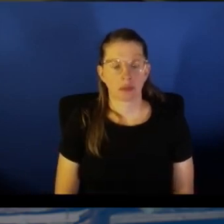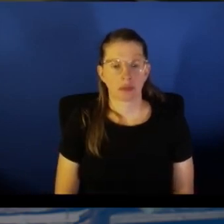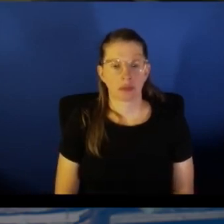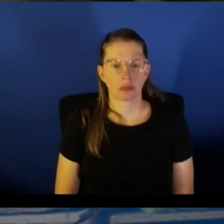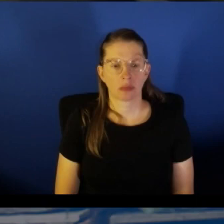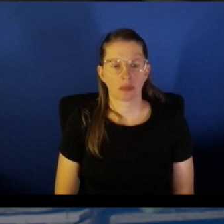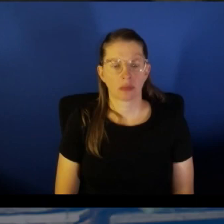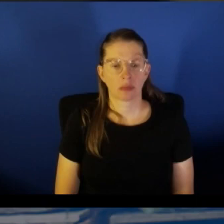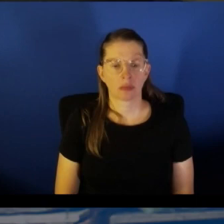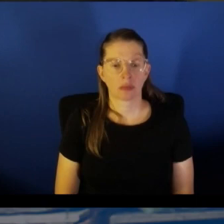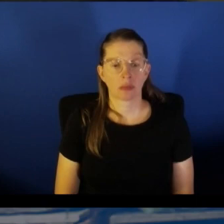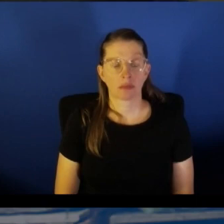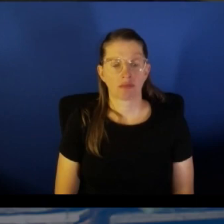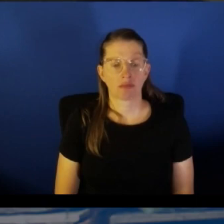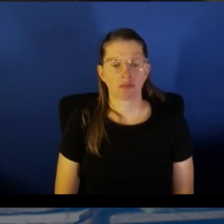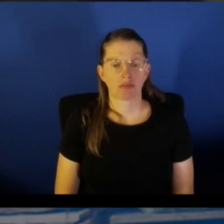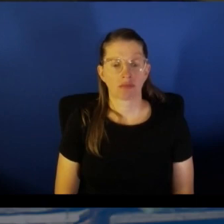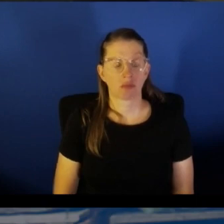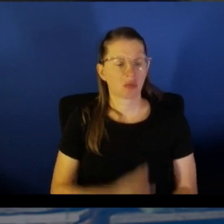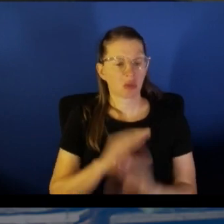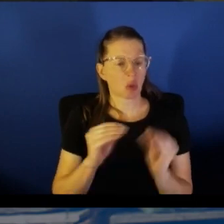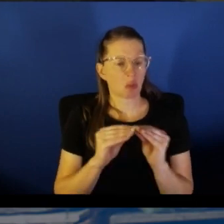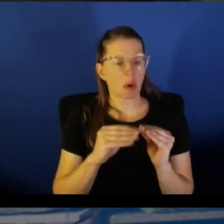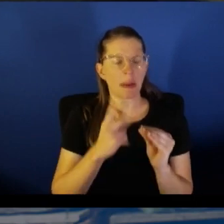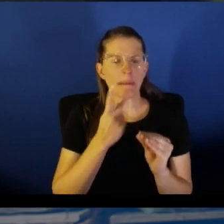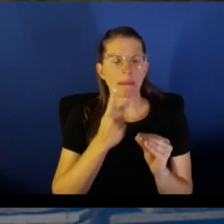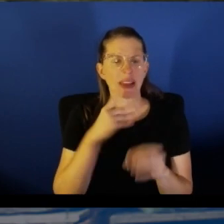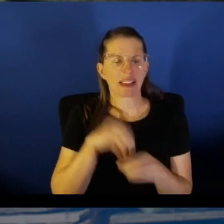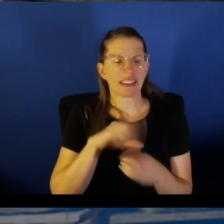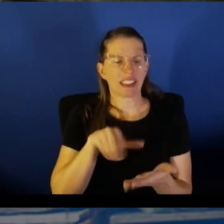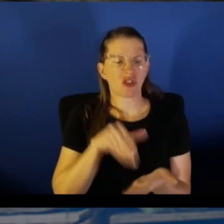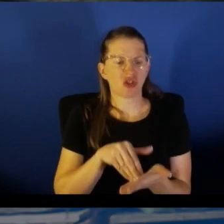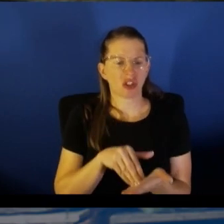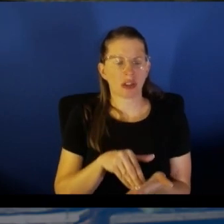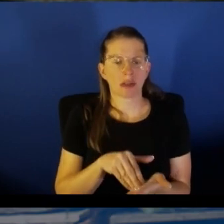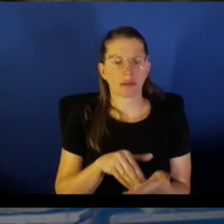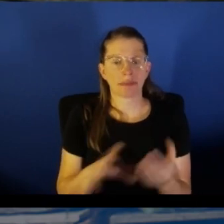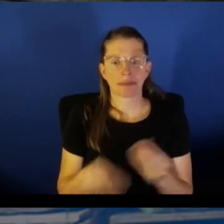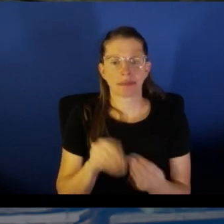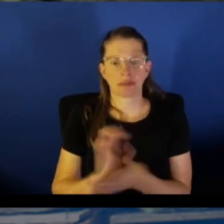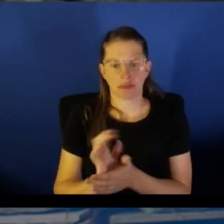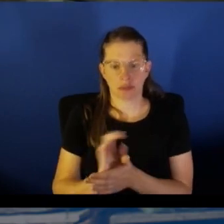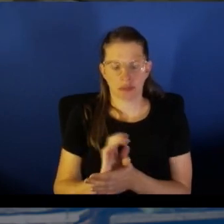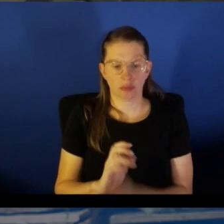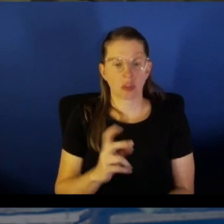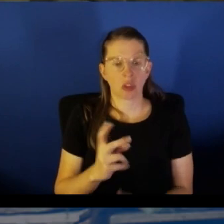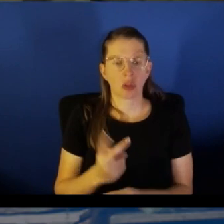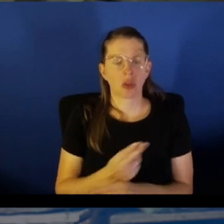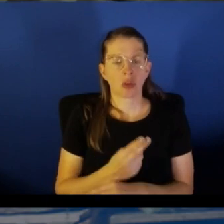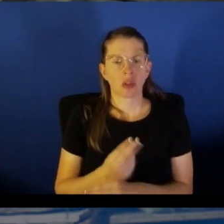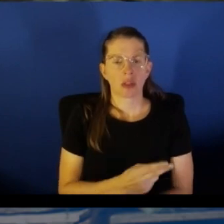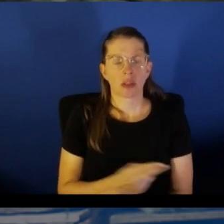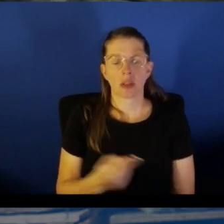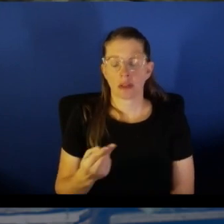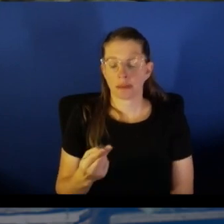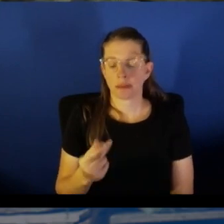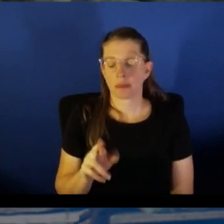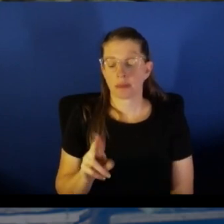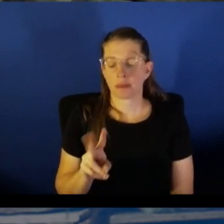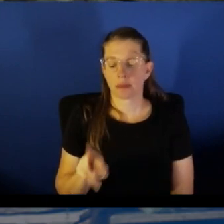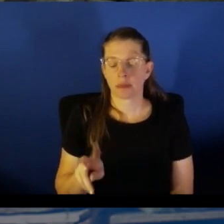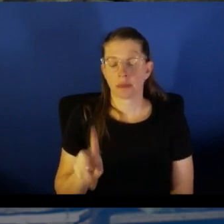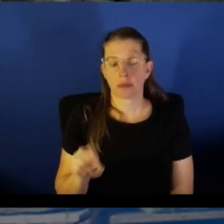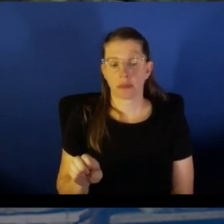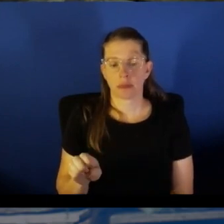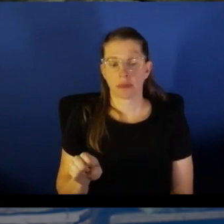until no longer pink in the center. And then we'll add our cheese. Today we're using a Havarti cheese for a little extra added flavor. We'll put that on for the last couple of